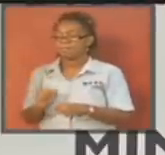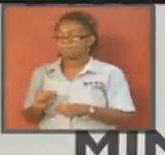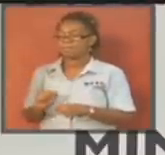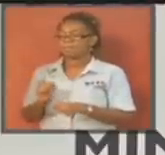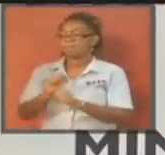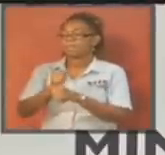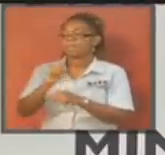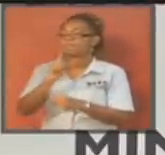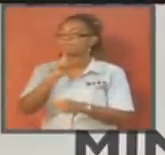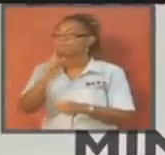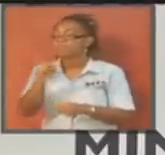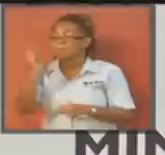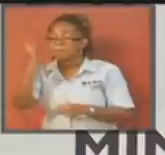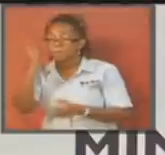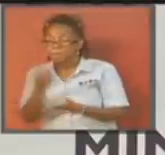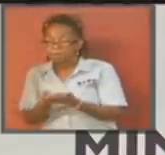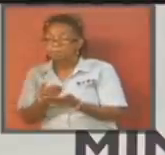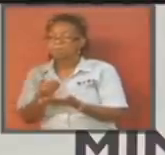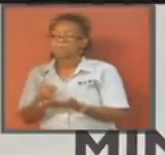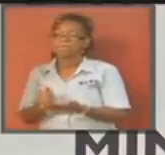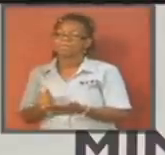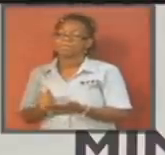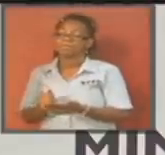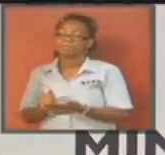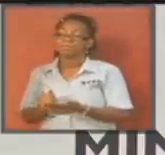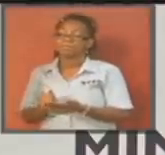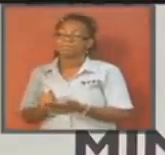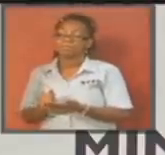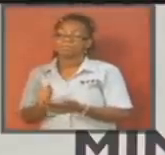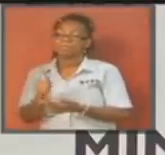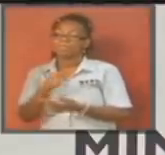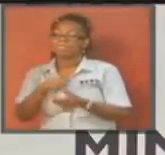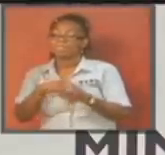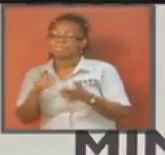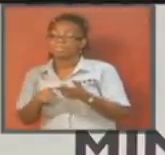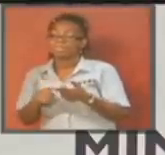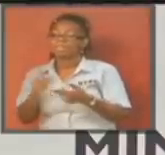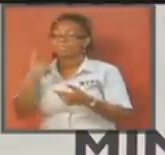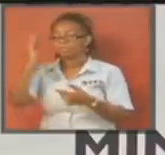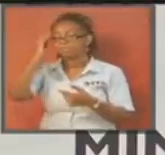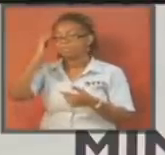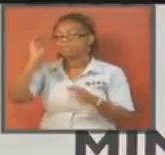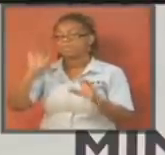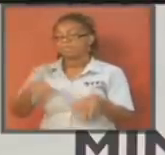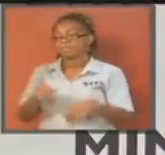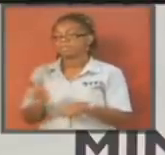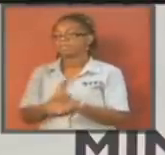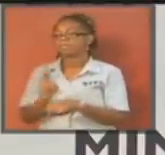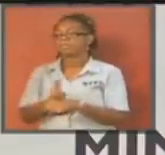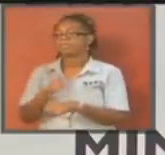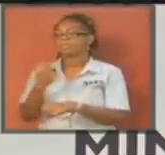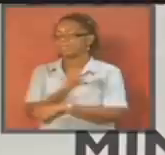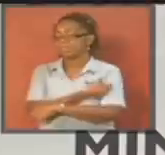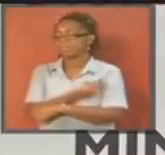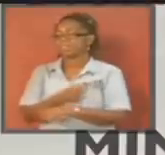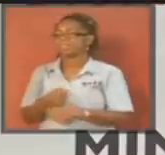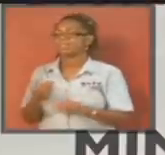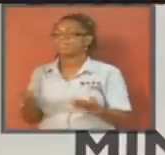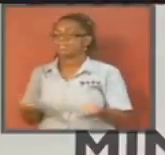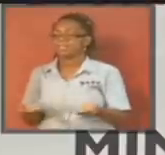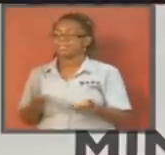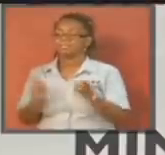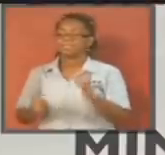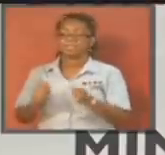say whether it is a vaccine that can be utilized in Trinidad and Tobago. Once those documents come to us,